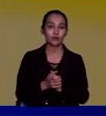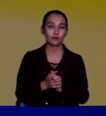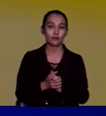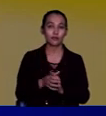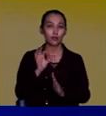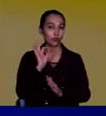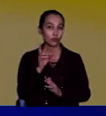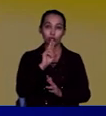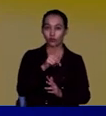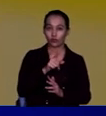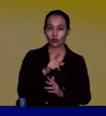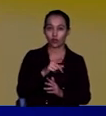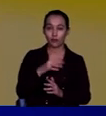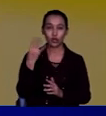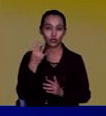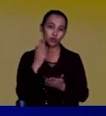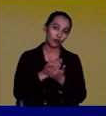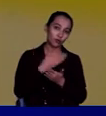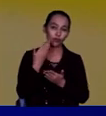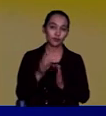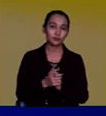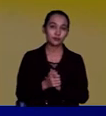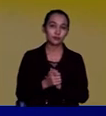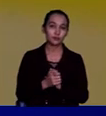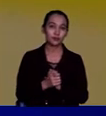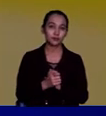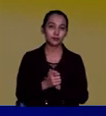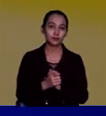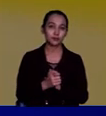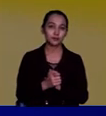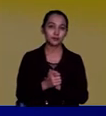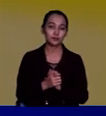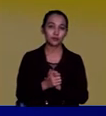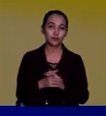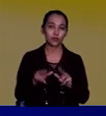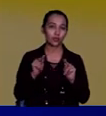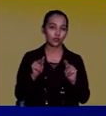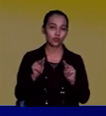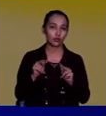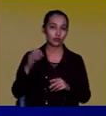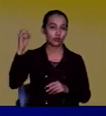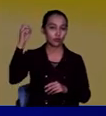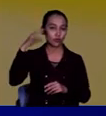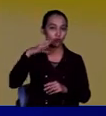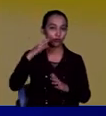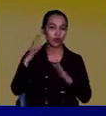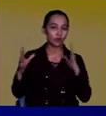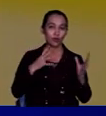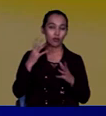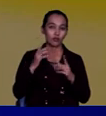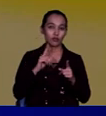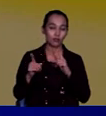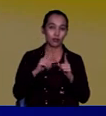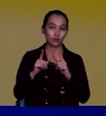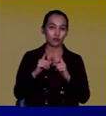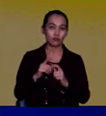parcha, aziz bolajonlar. To'g'ri. Haqiqatdan ham shamol va quyosh bahslashib qolishdi.